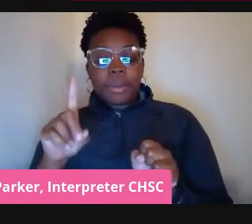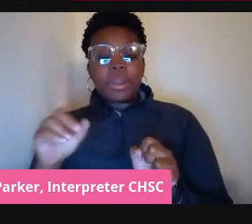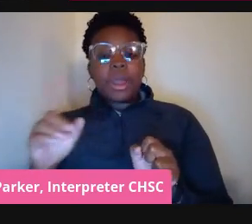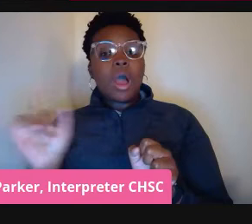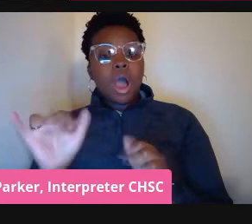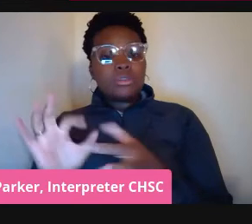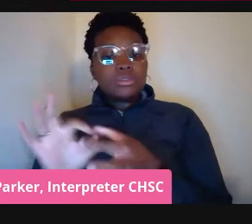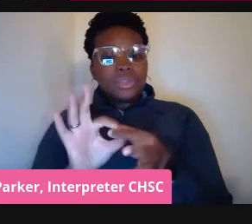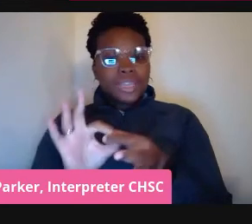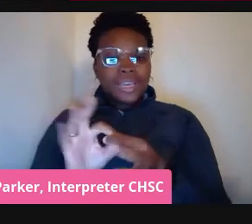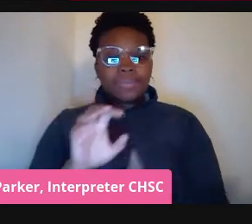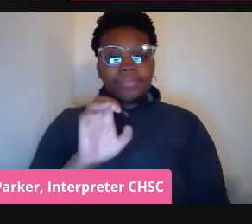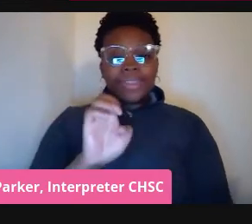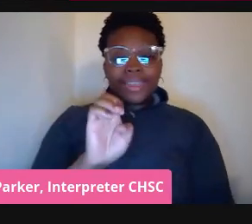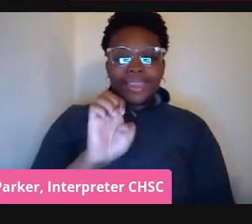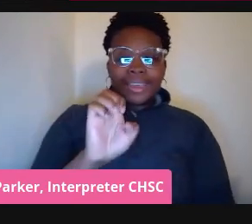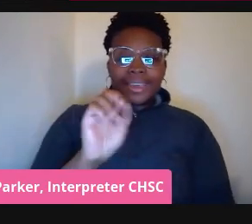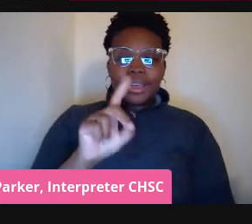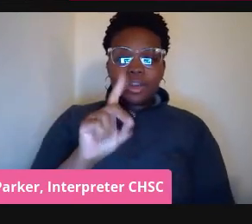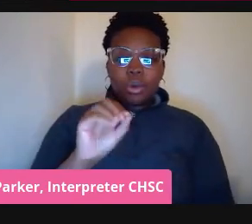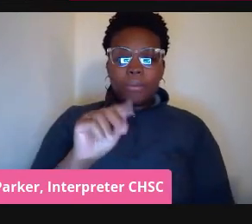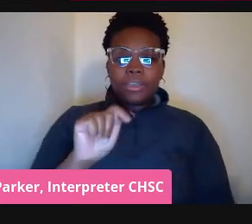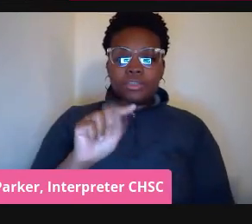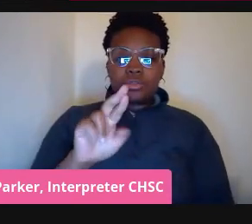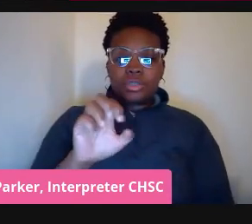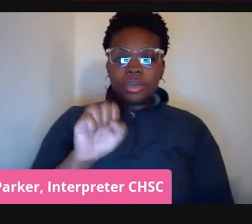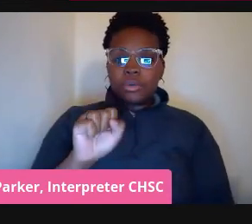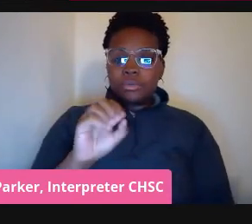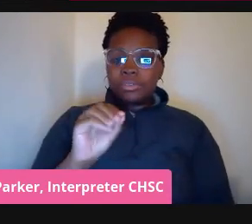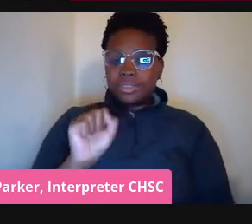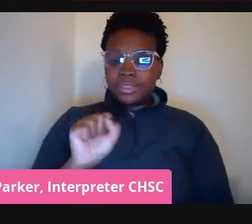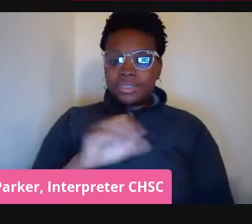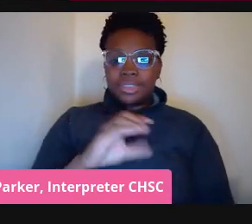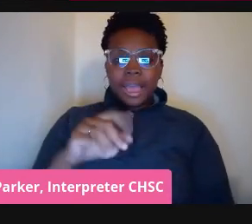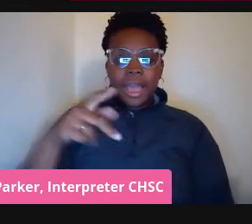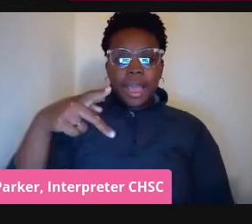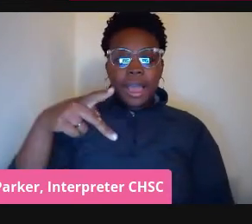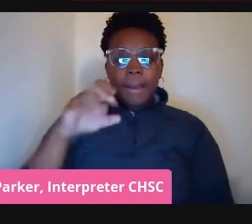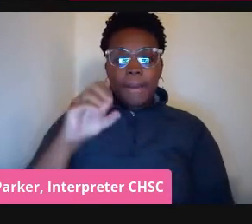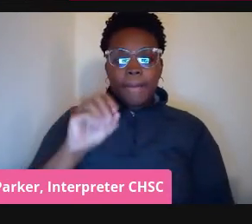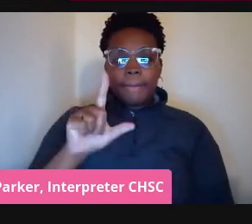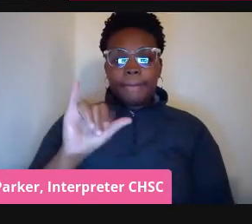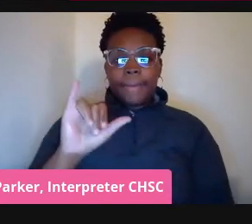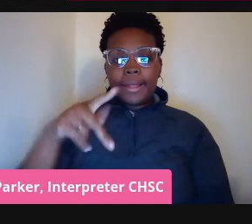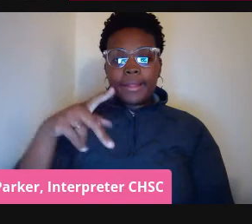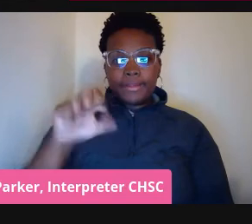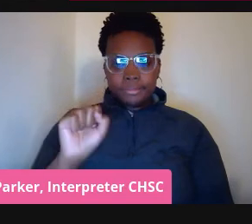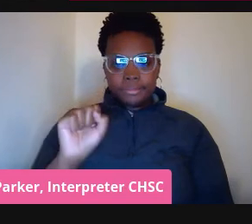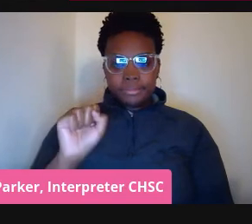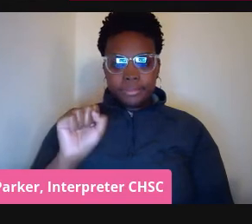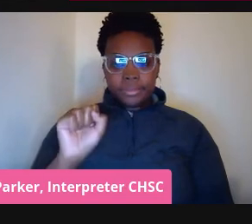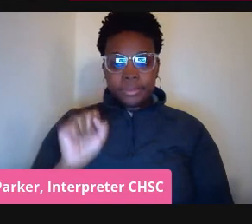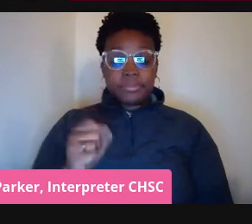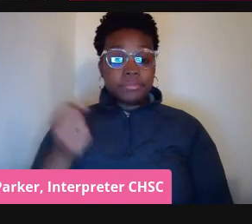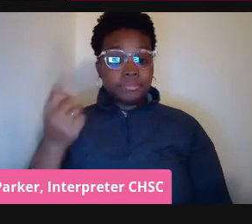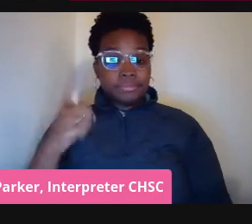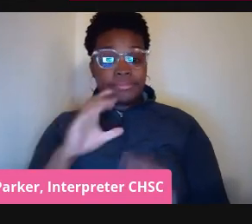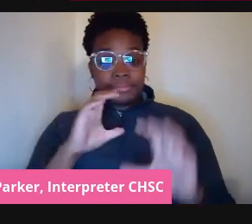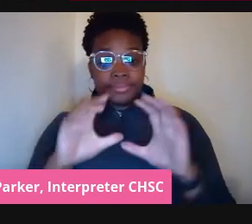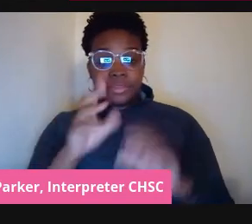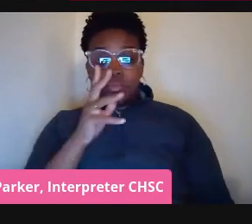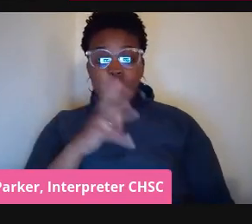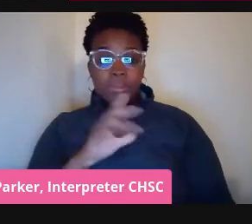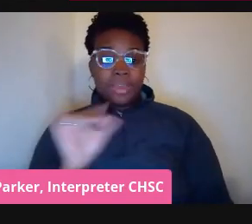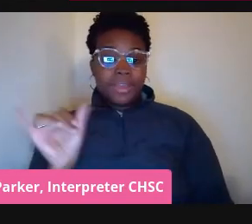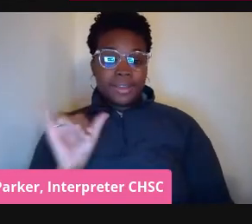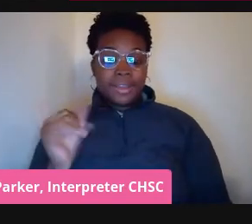with polyps. I don't know that there's a connection to cysts, but I'll put it like this. The conversations I've had with women like that